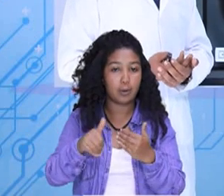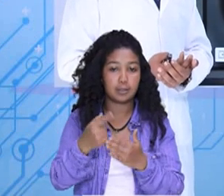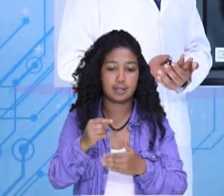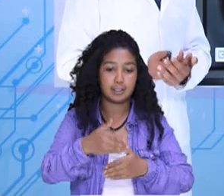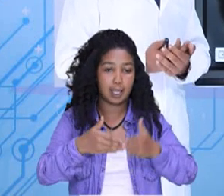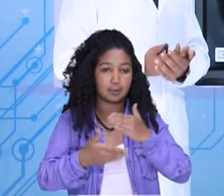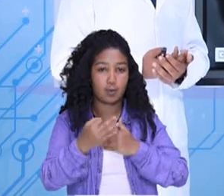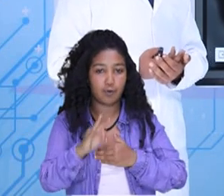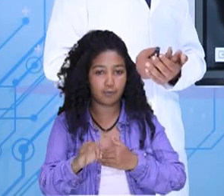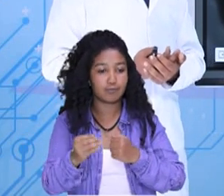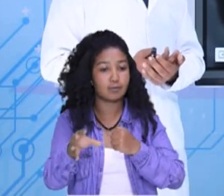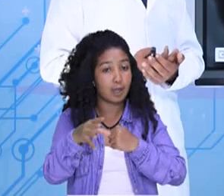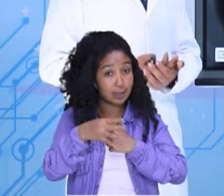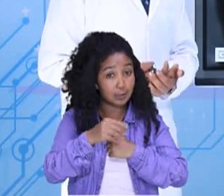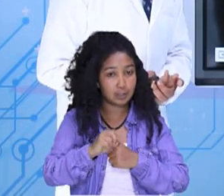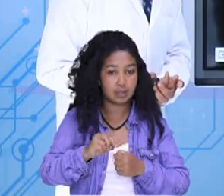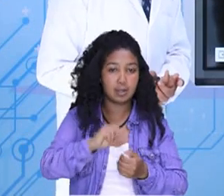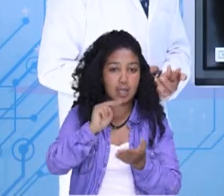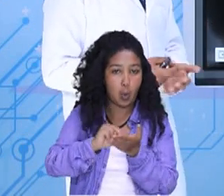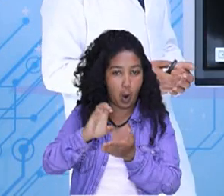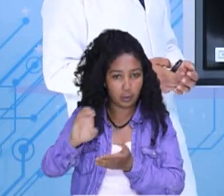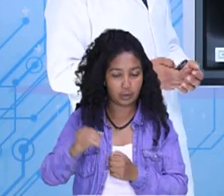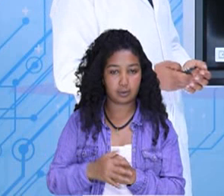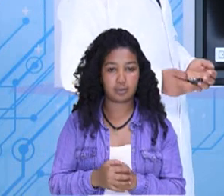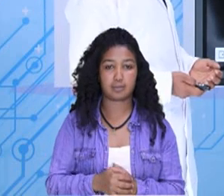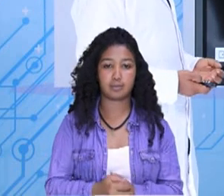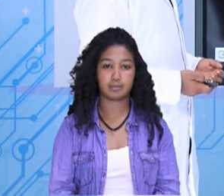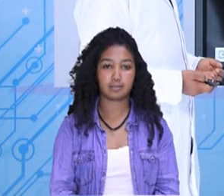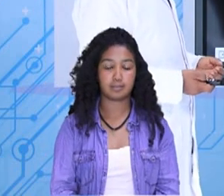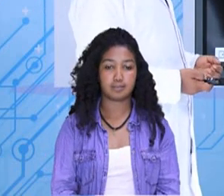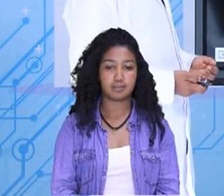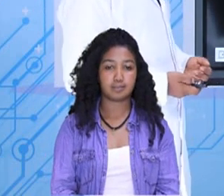the steps of transcription in eukaryotics.